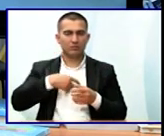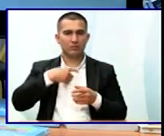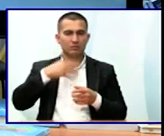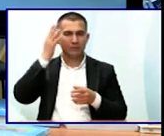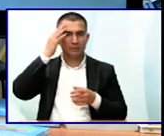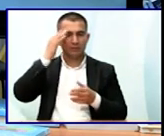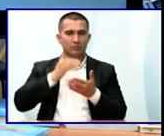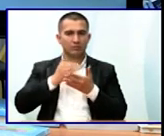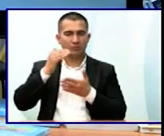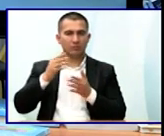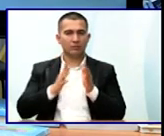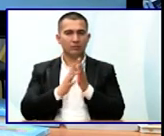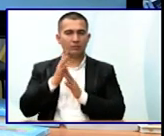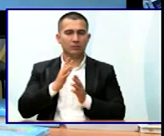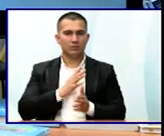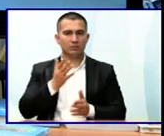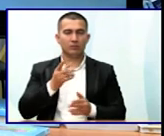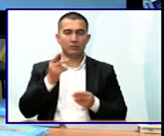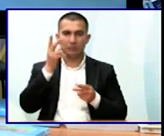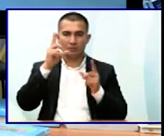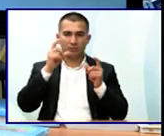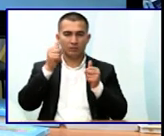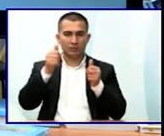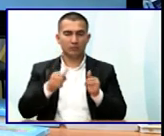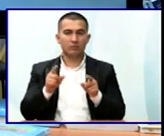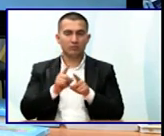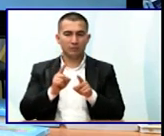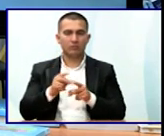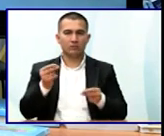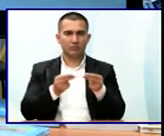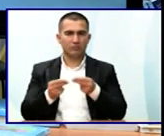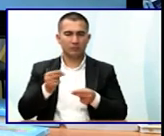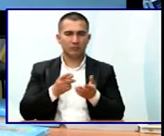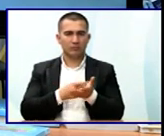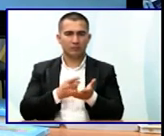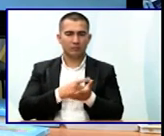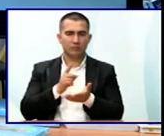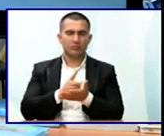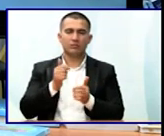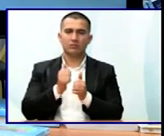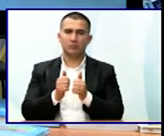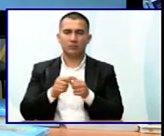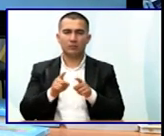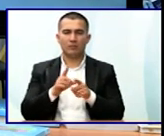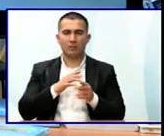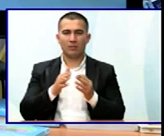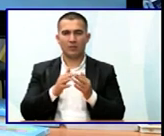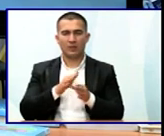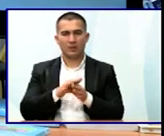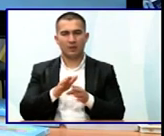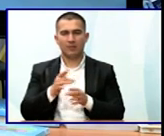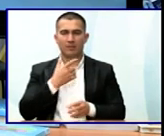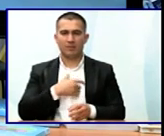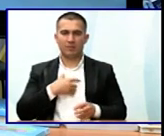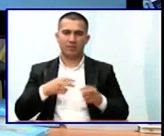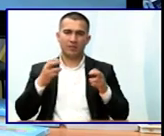rasmlarni chizib, belgilab qo'yishingiz mumkin bo'ladi. Bundan tashqari, har doimgidek sizga uyga mustaqil